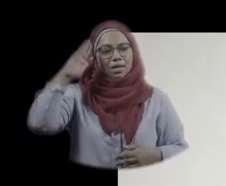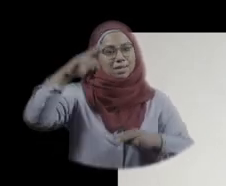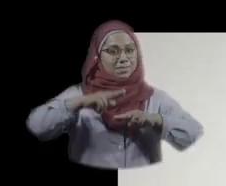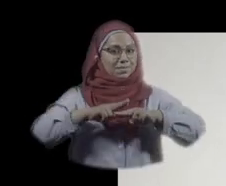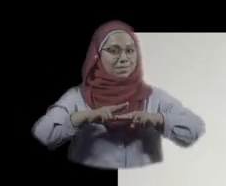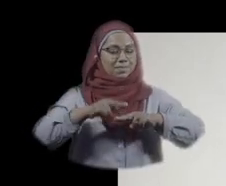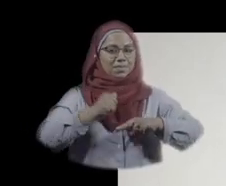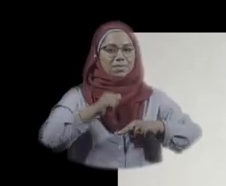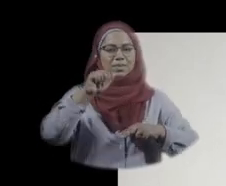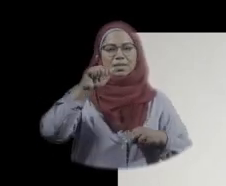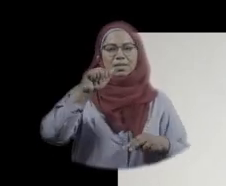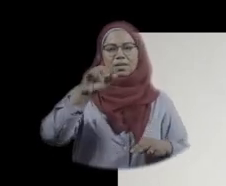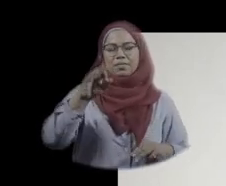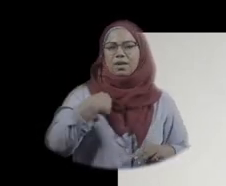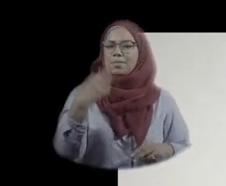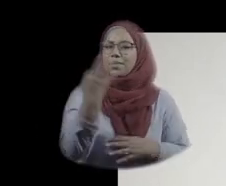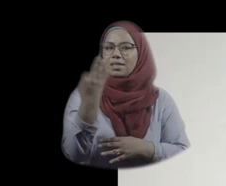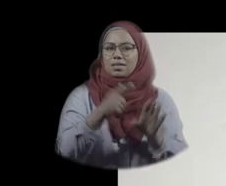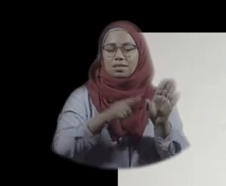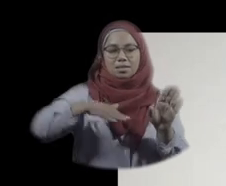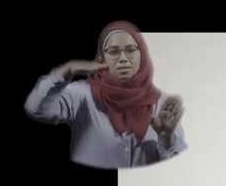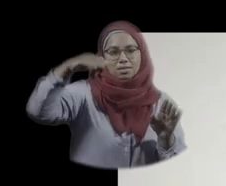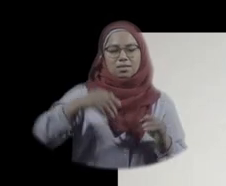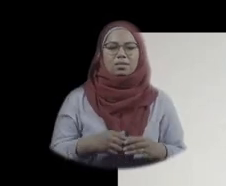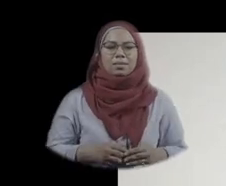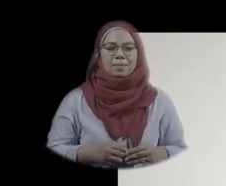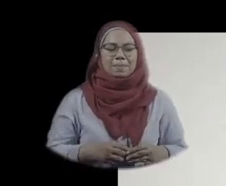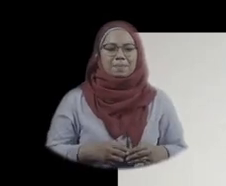Hey, I'm Abza. I'm 18 years old.